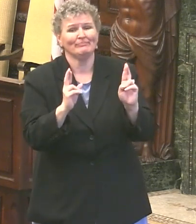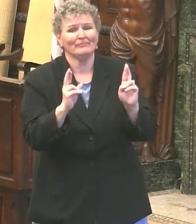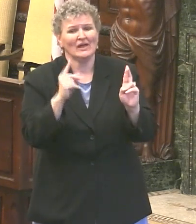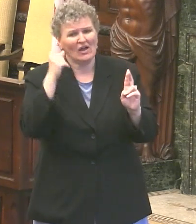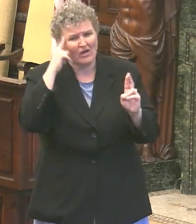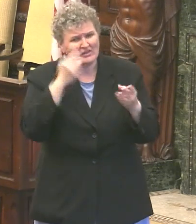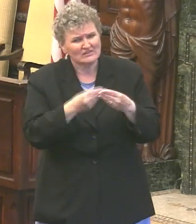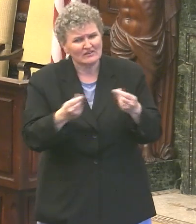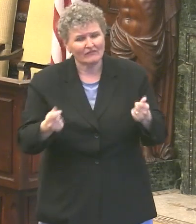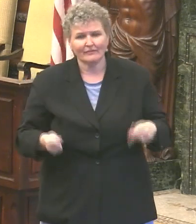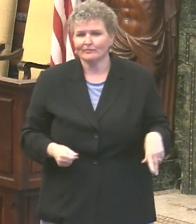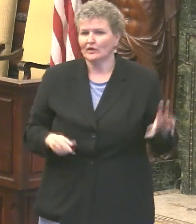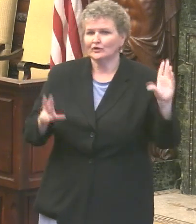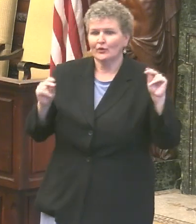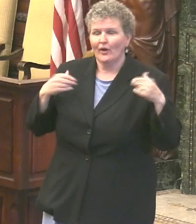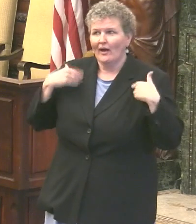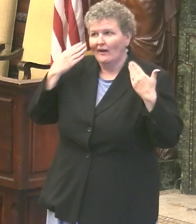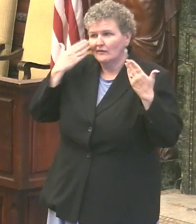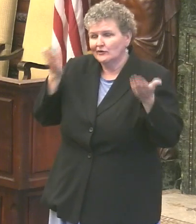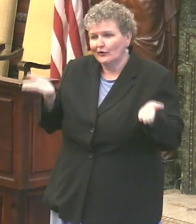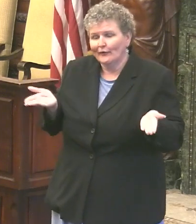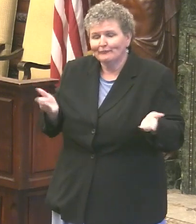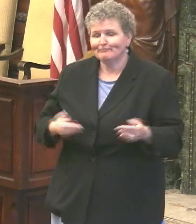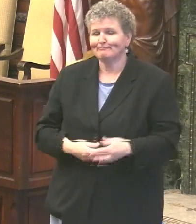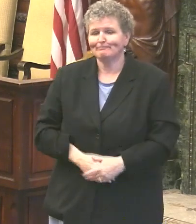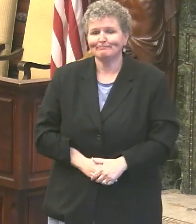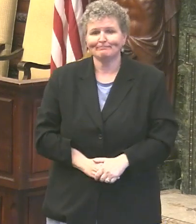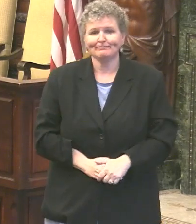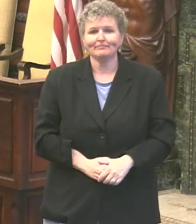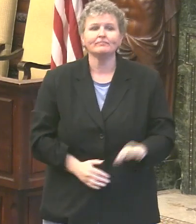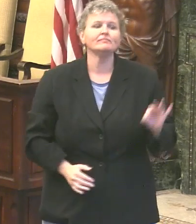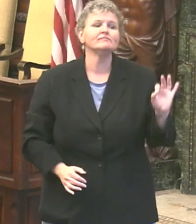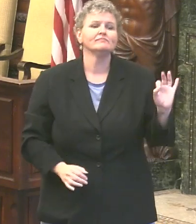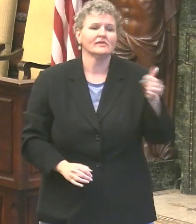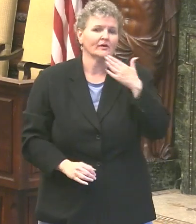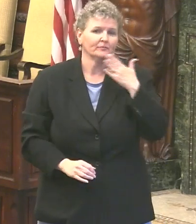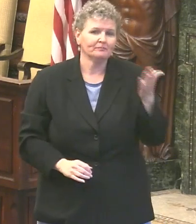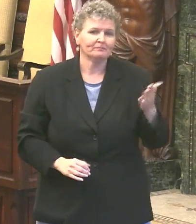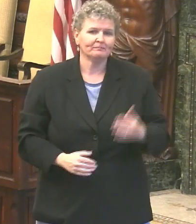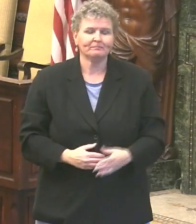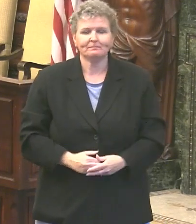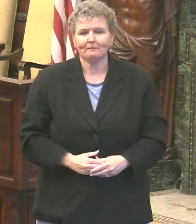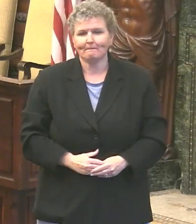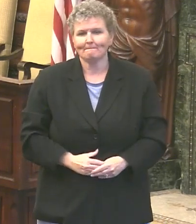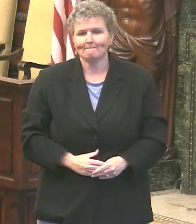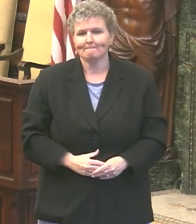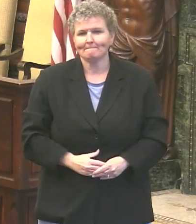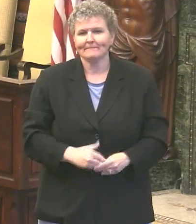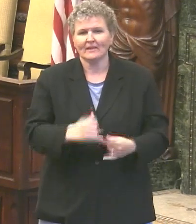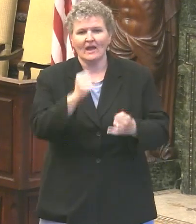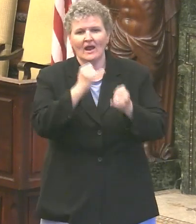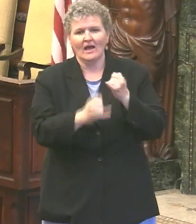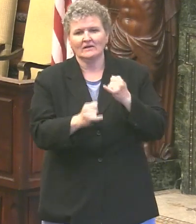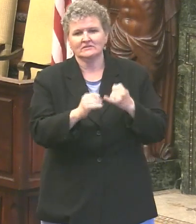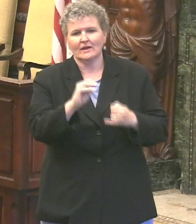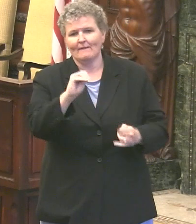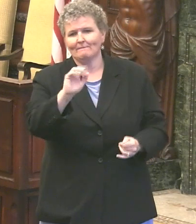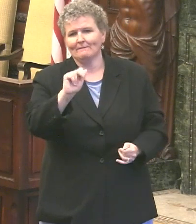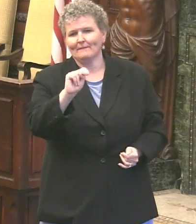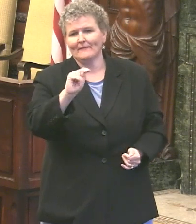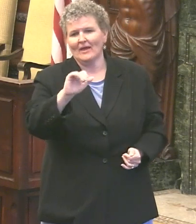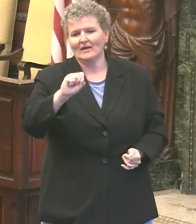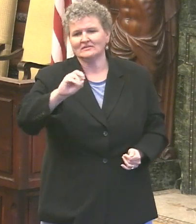know. Okay. Thank you. All right. Thank you, Sean. And finally today, back to Manny Smith of